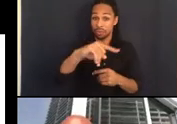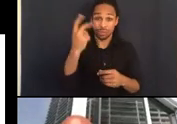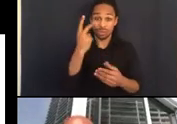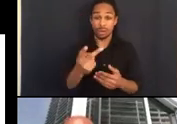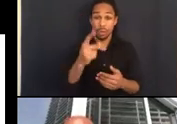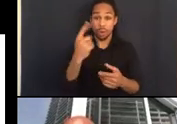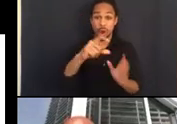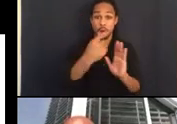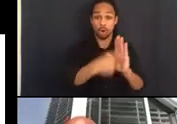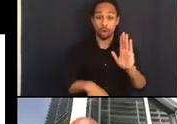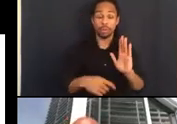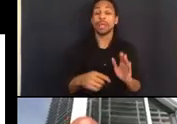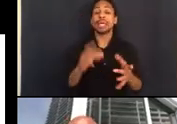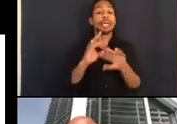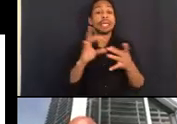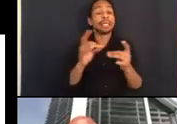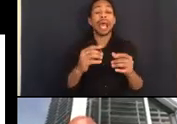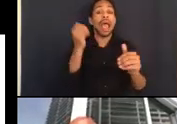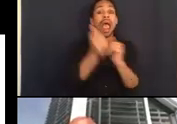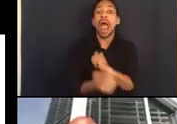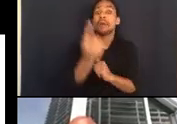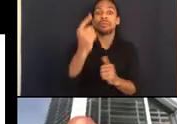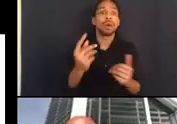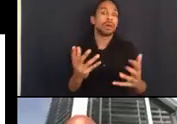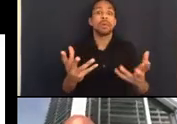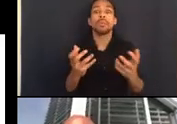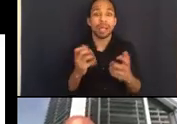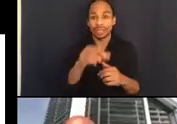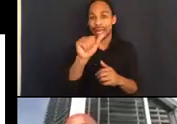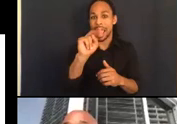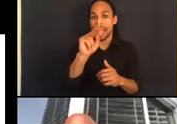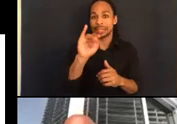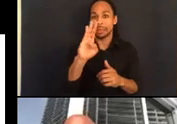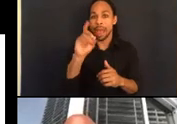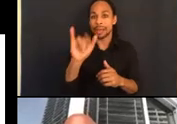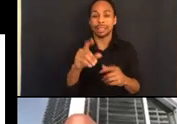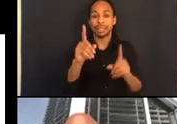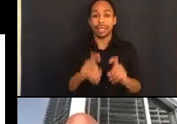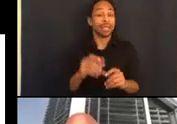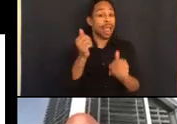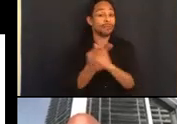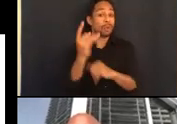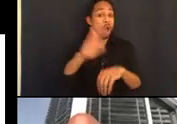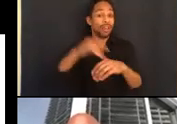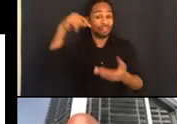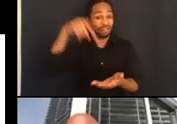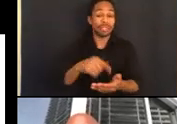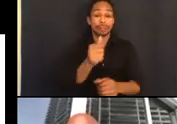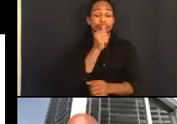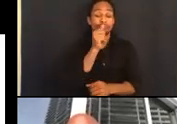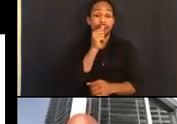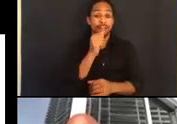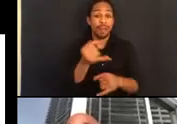everybody wants an antibody test. Everybody on this private island can get one. Unfortunately, our concierge practice on Fisher